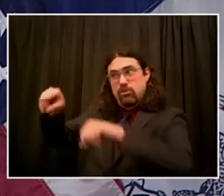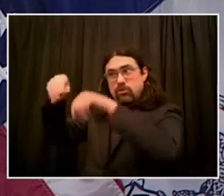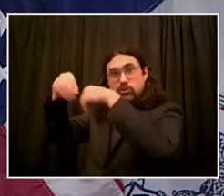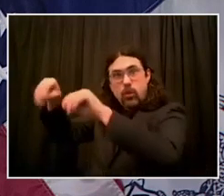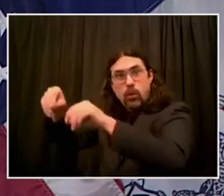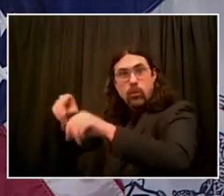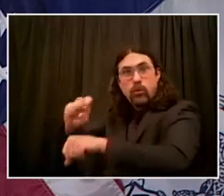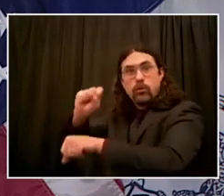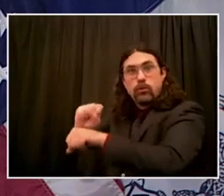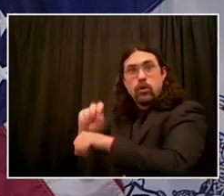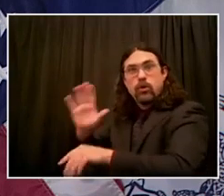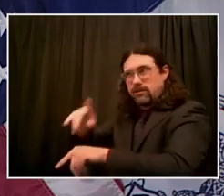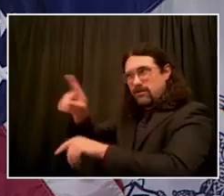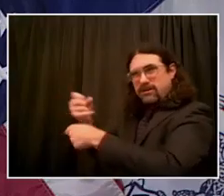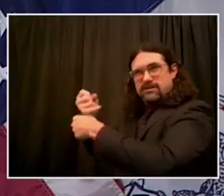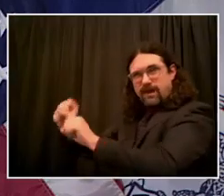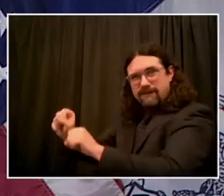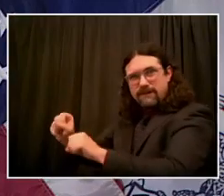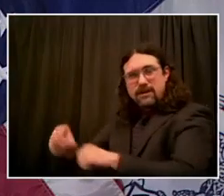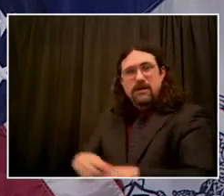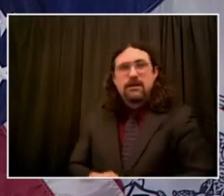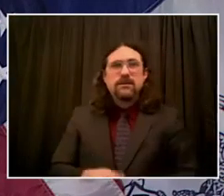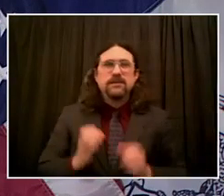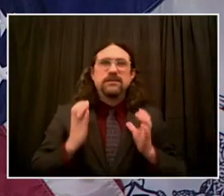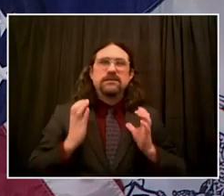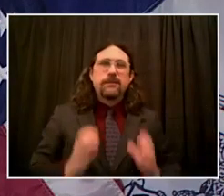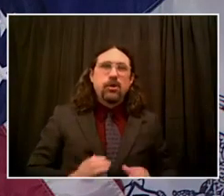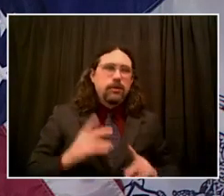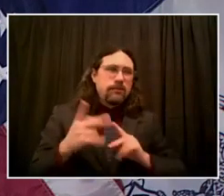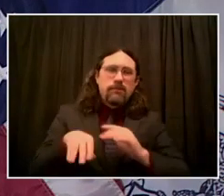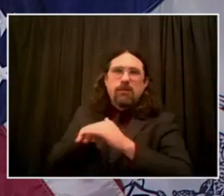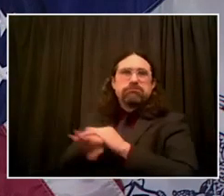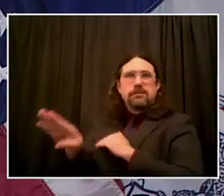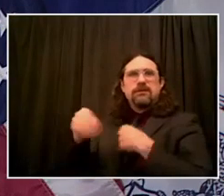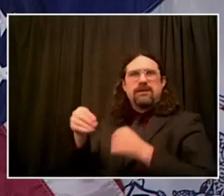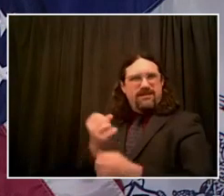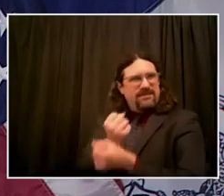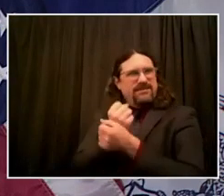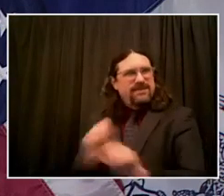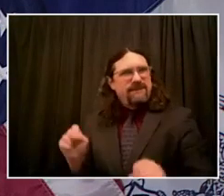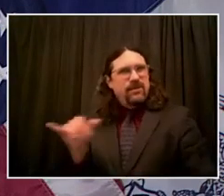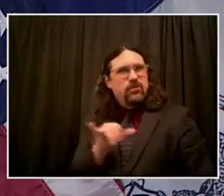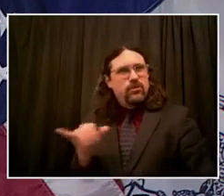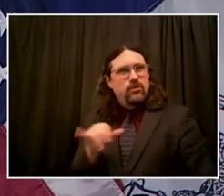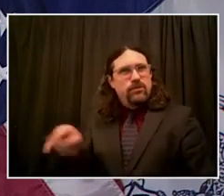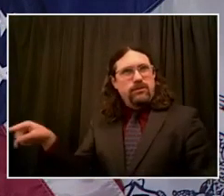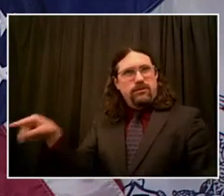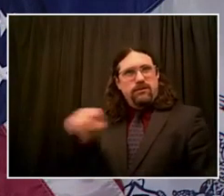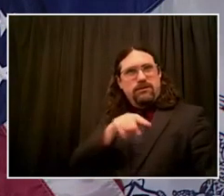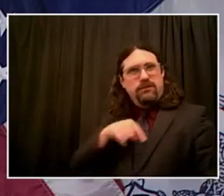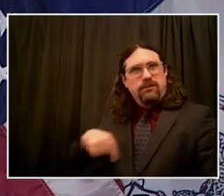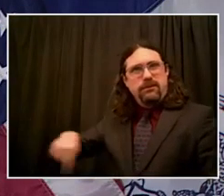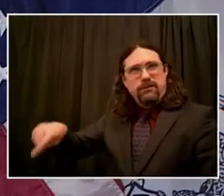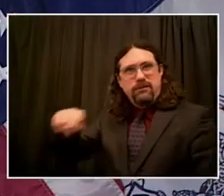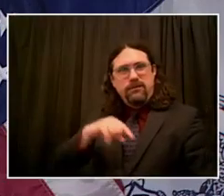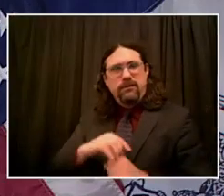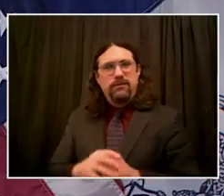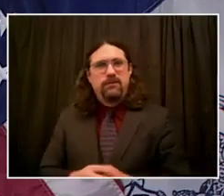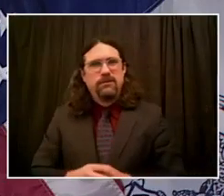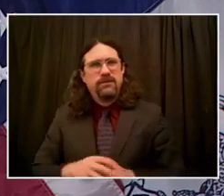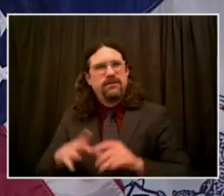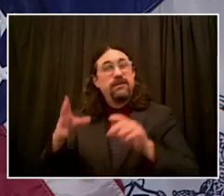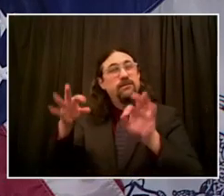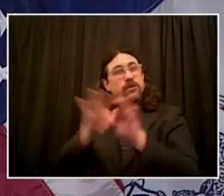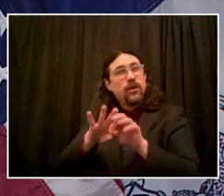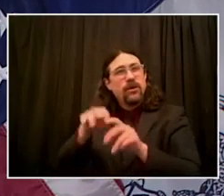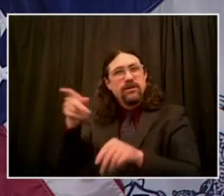way that's safe and healthy. So we have to work together to make this happen. And the city of New York is going to